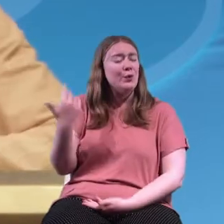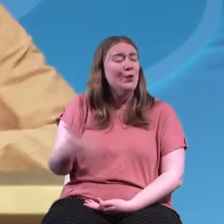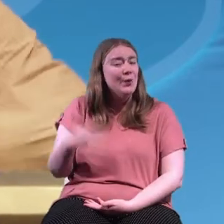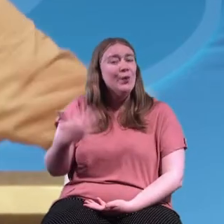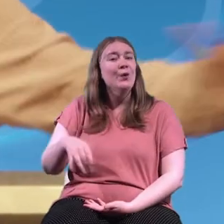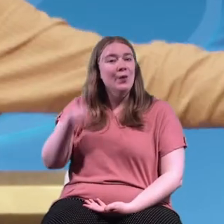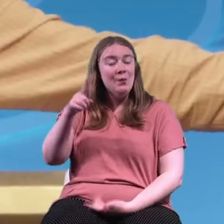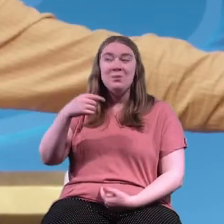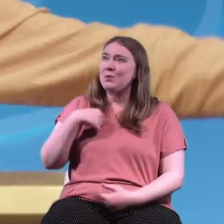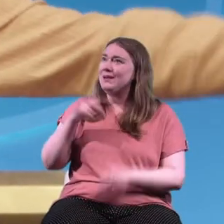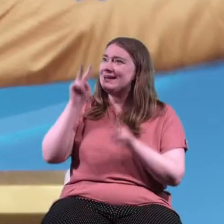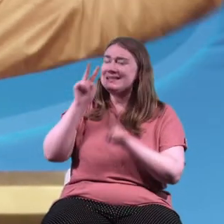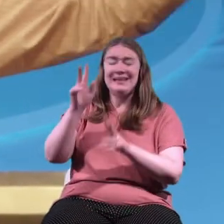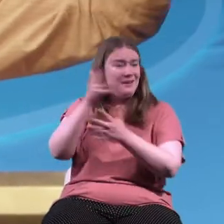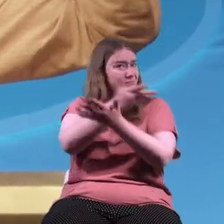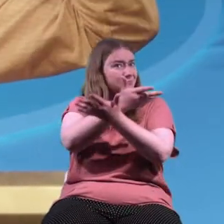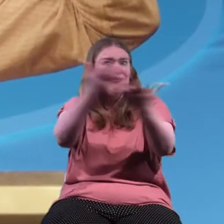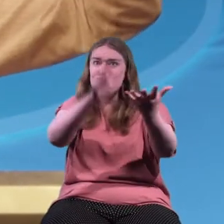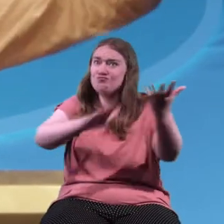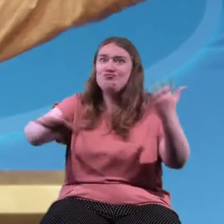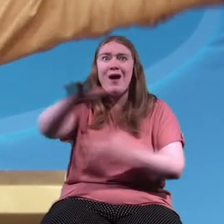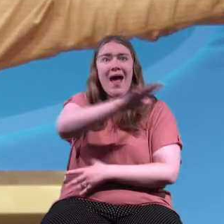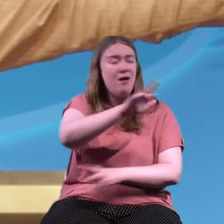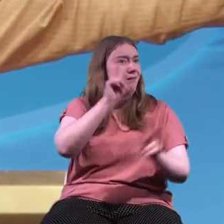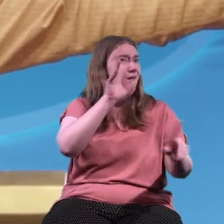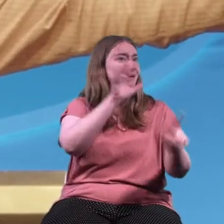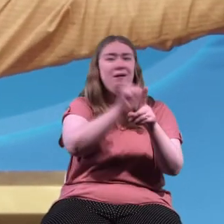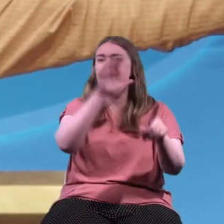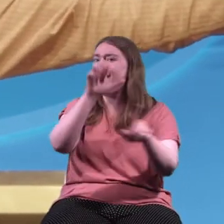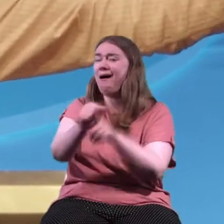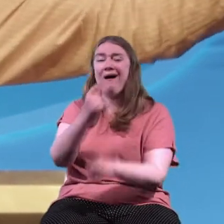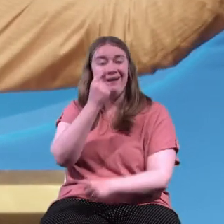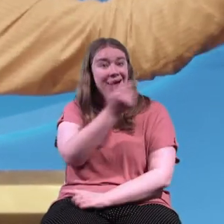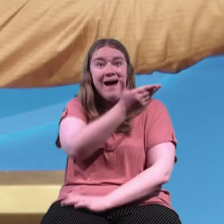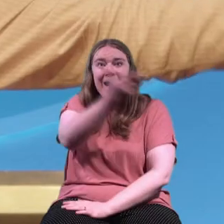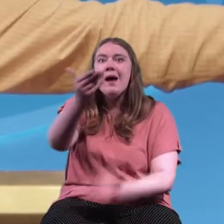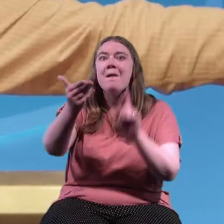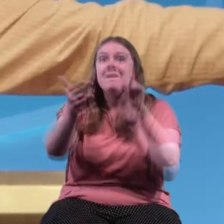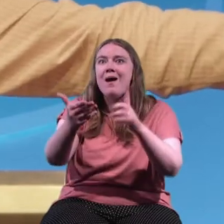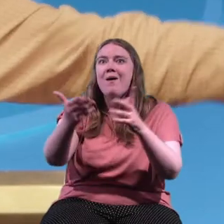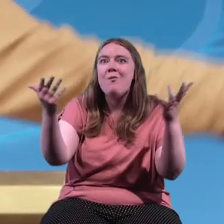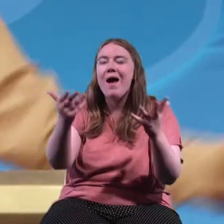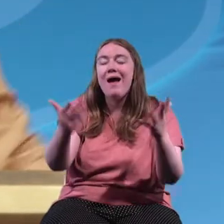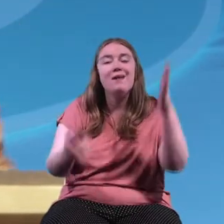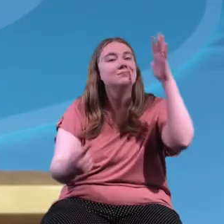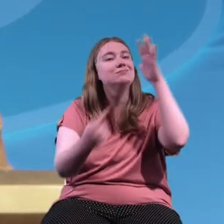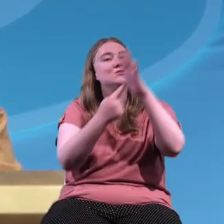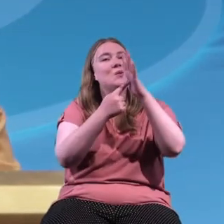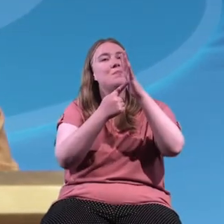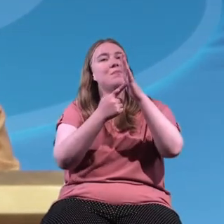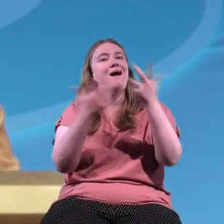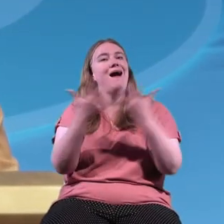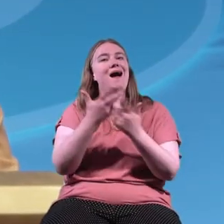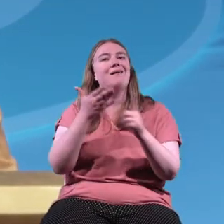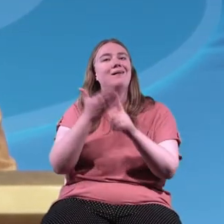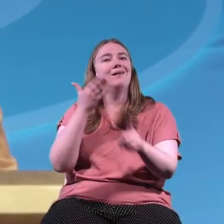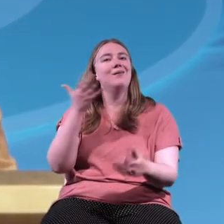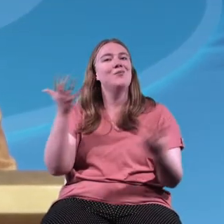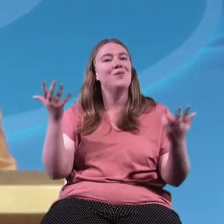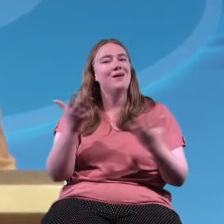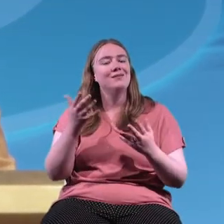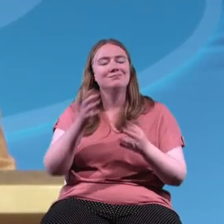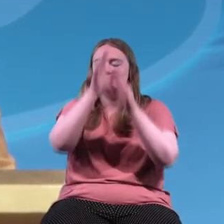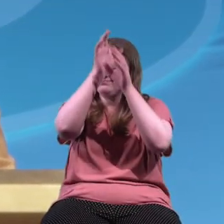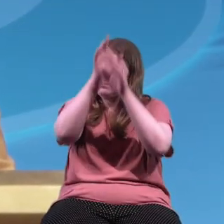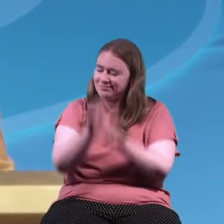And that we see that all around us, but more than anything, we see it at the cross. That